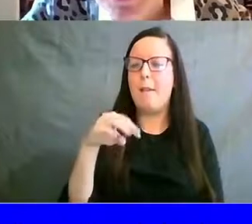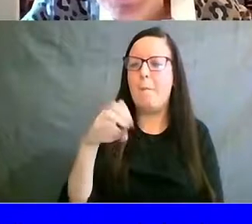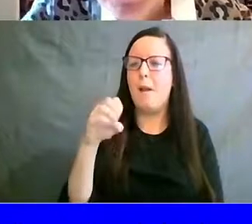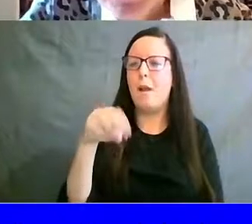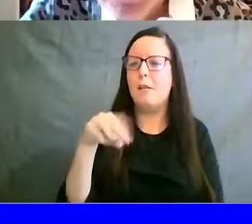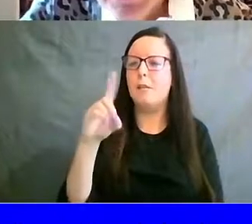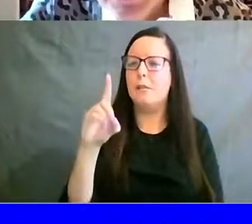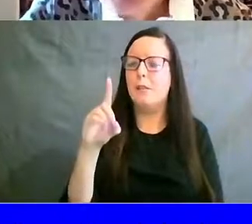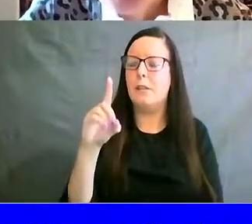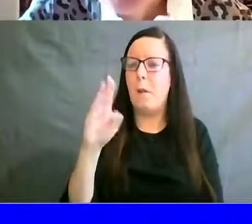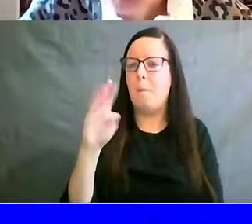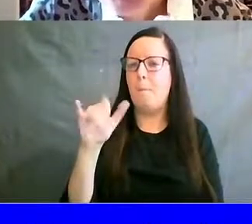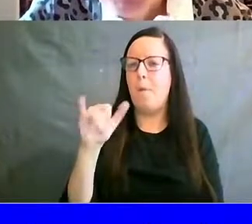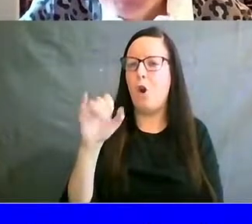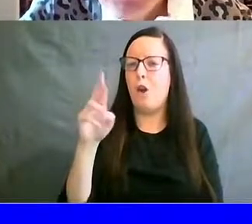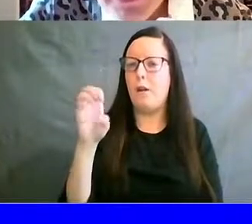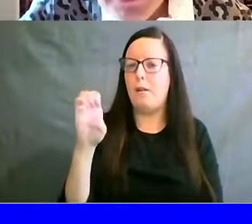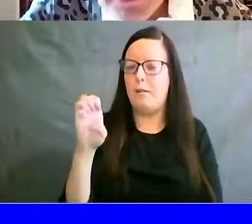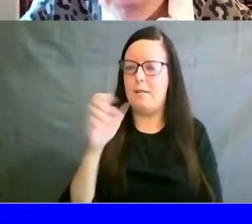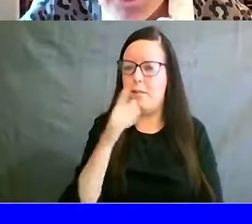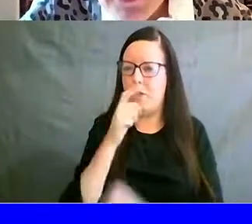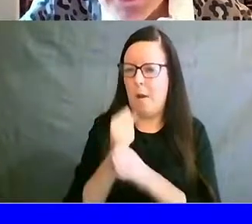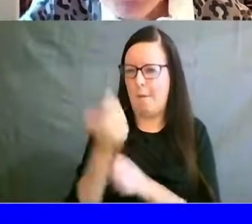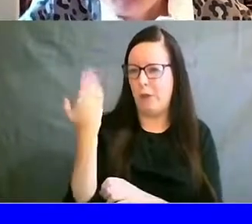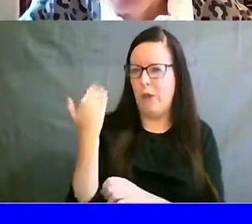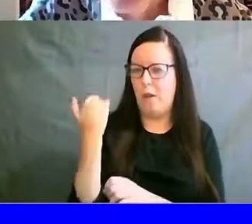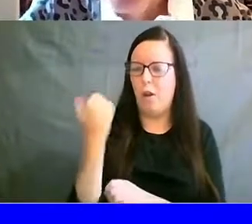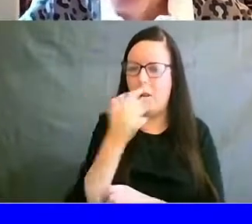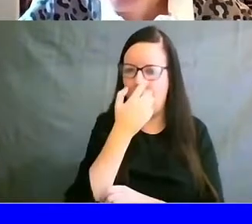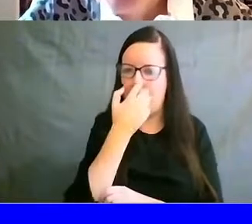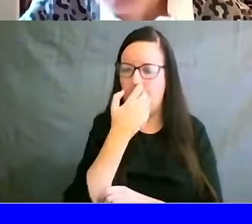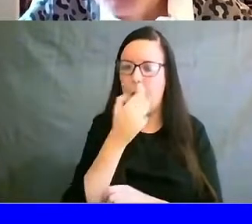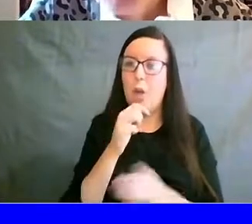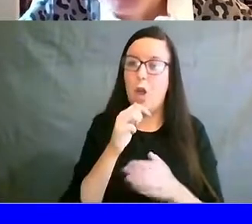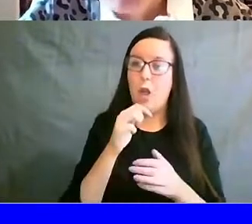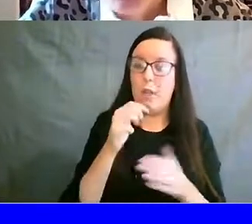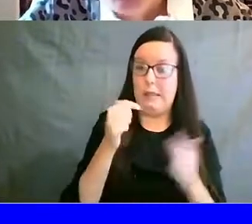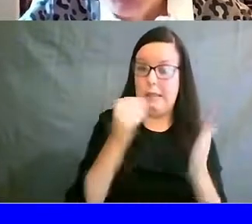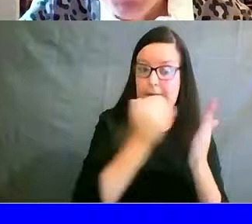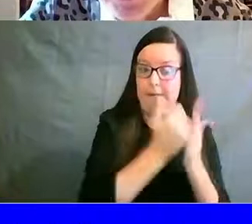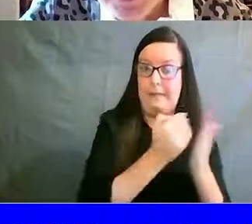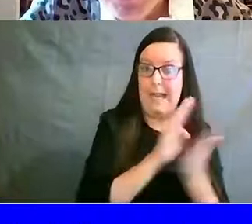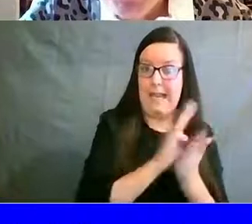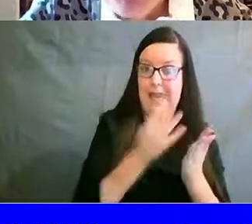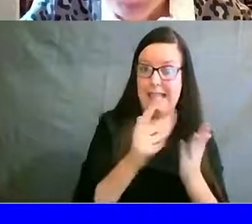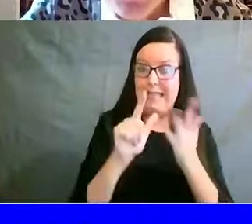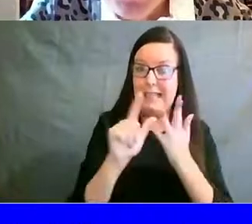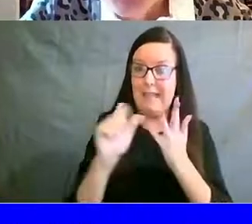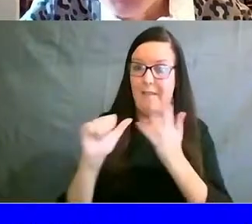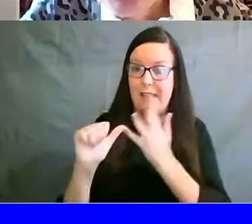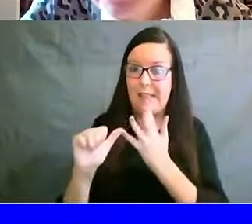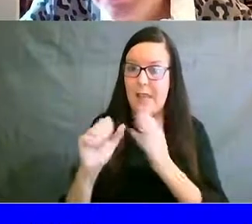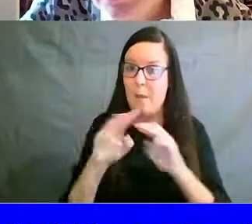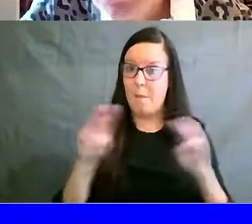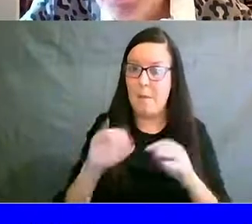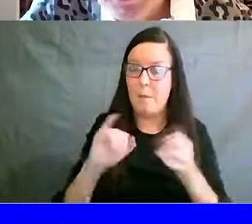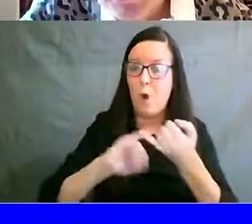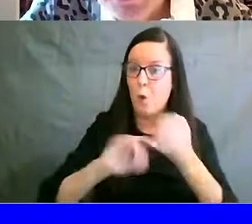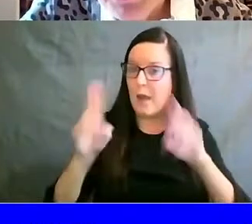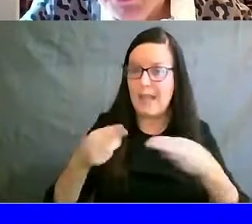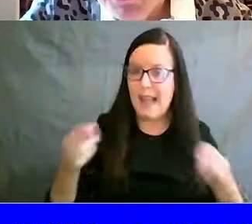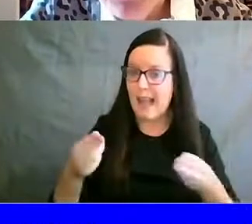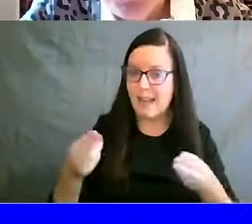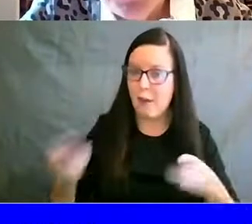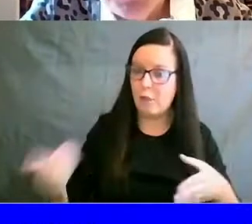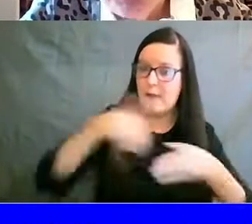Commission. Under the Juries Act of 1976, people who are incapable of serving on a jury are defined as those with mental illness or